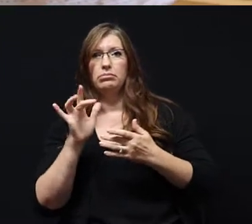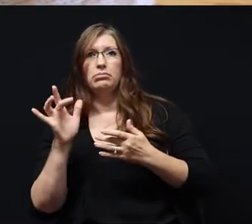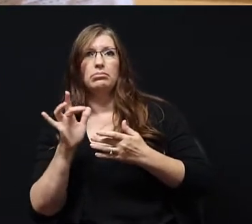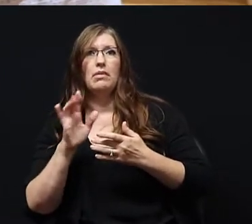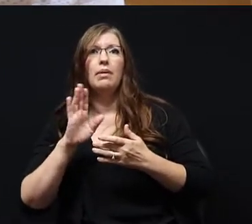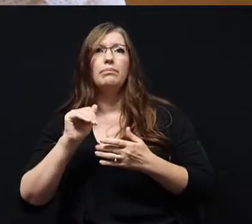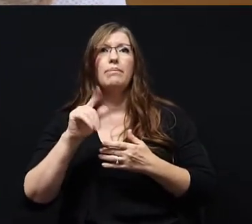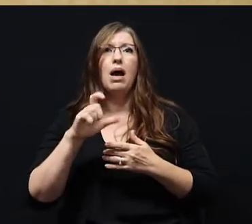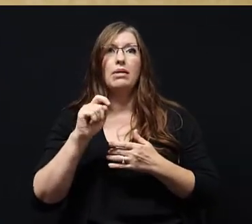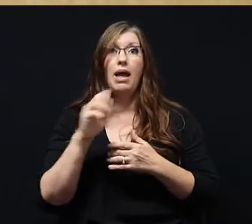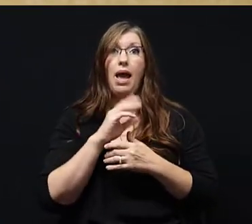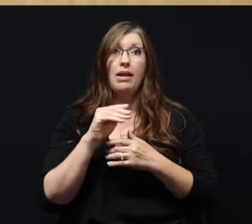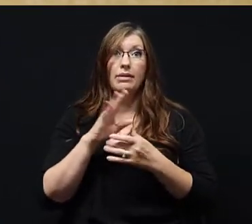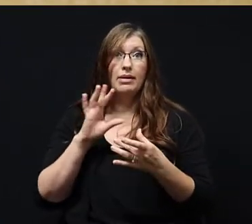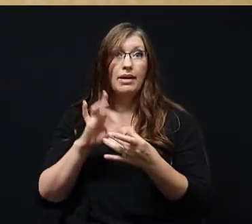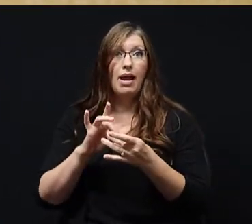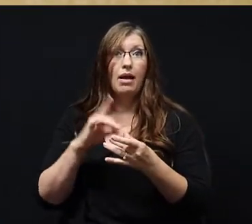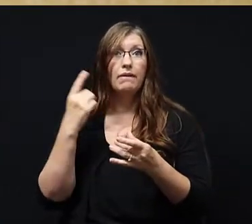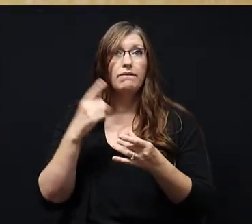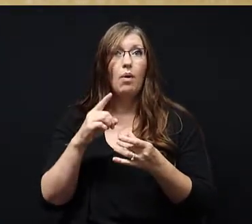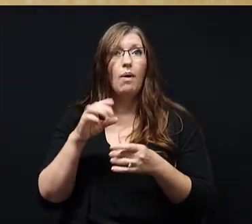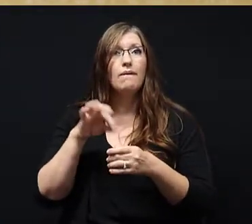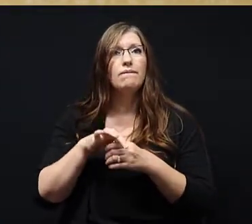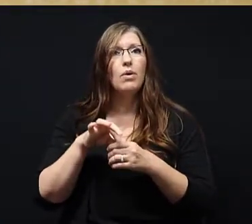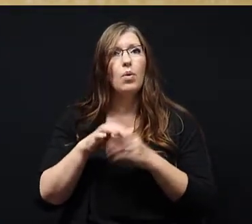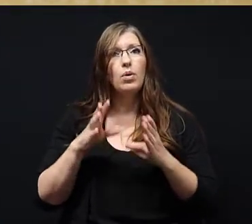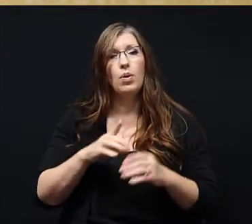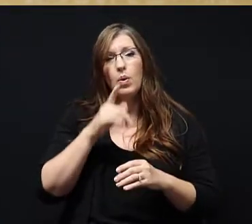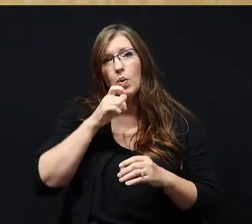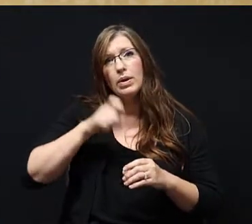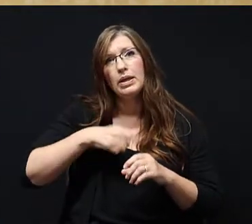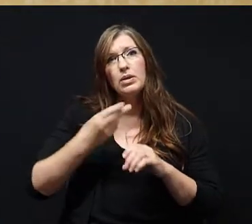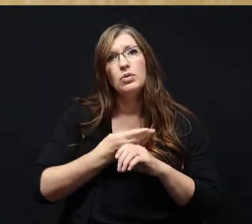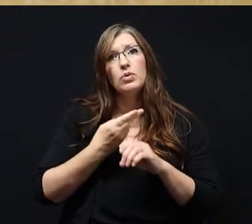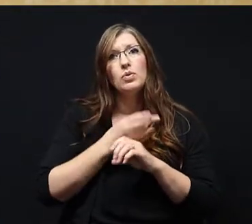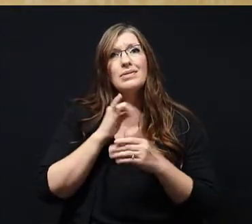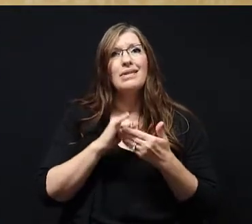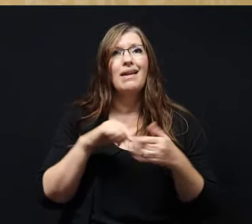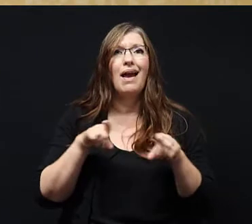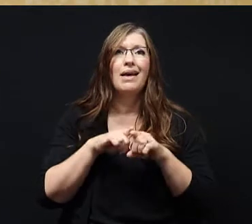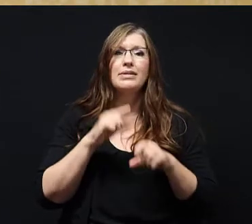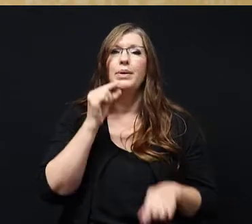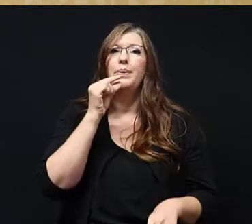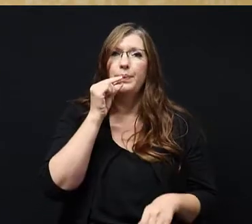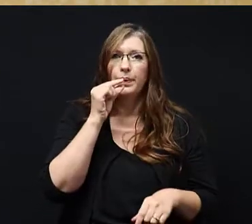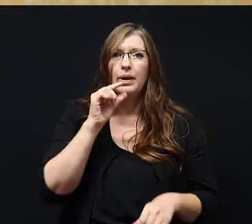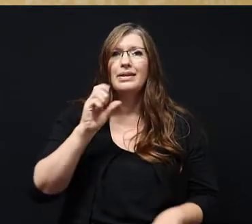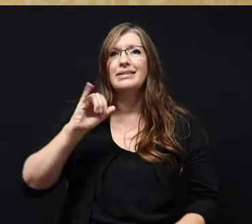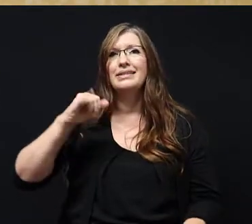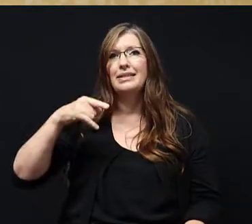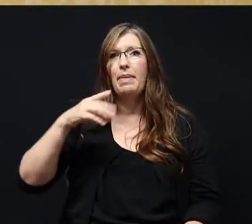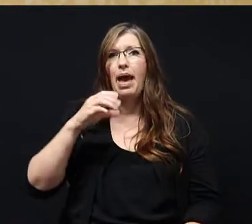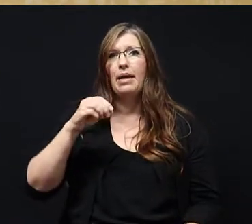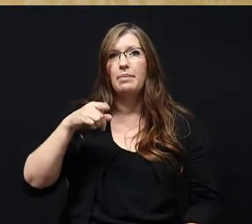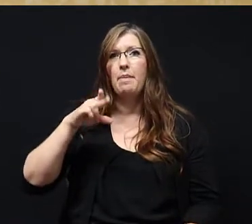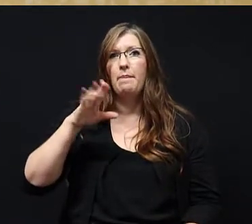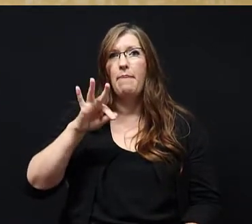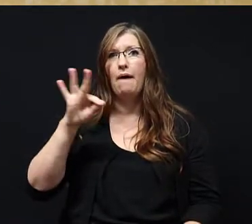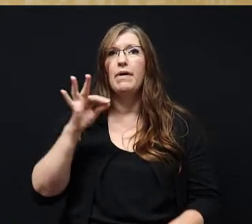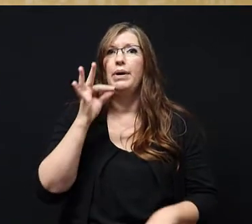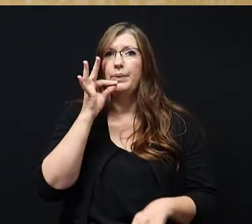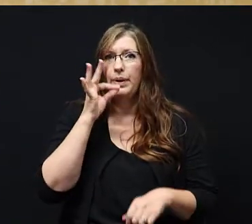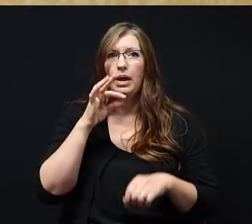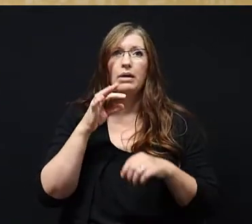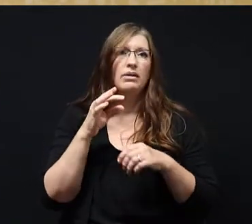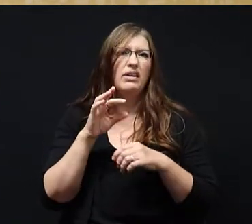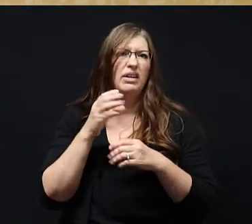ballot. We also have connectivity for voters who need to use this as a sip and puff device. In other words, if they